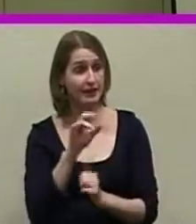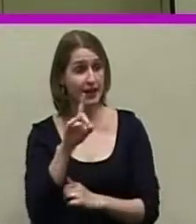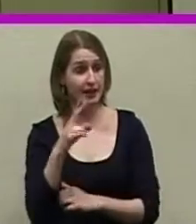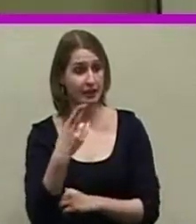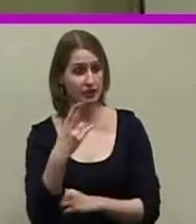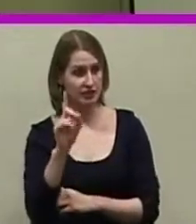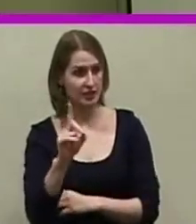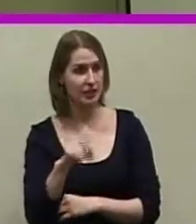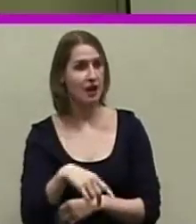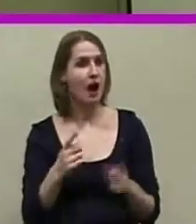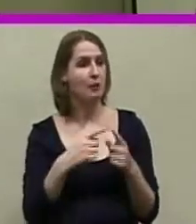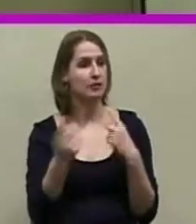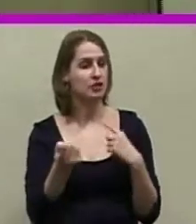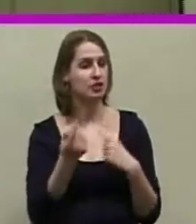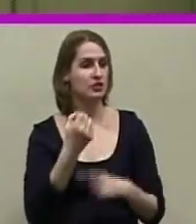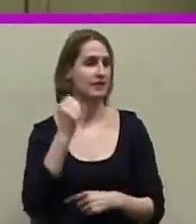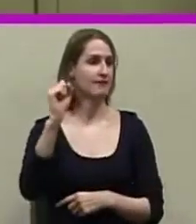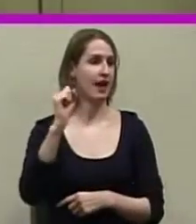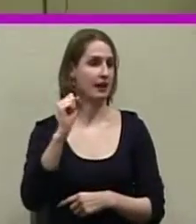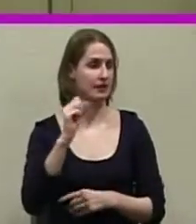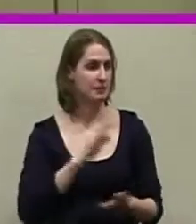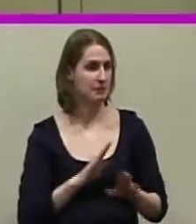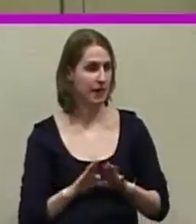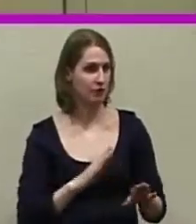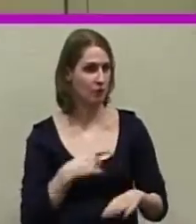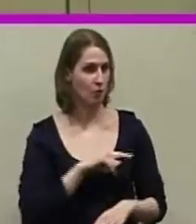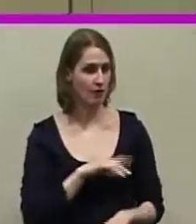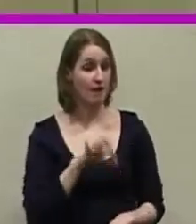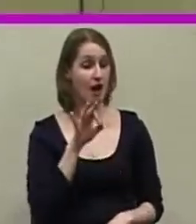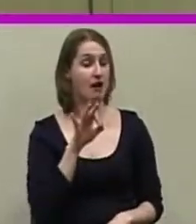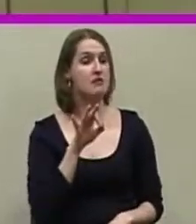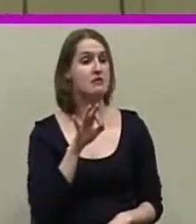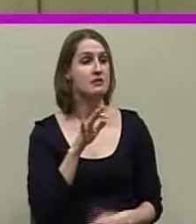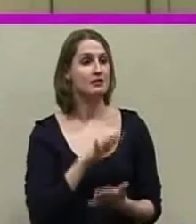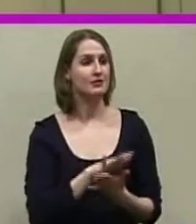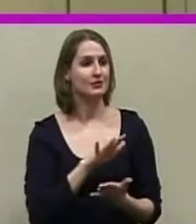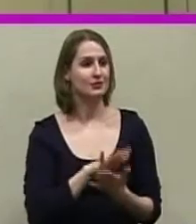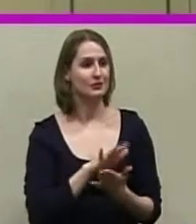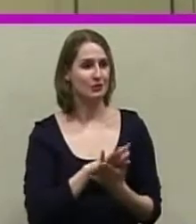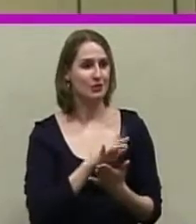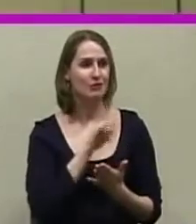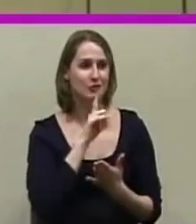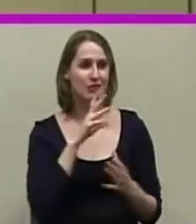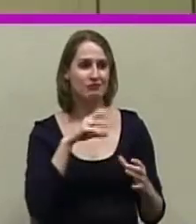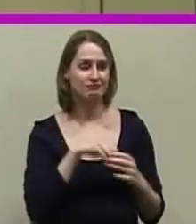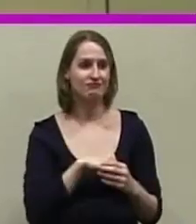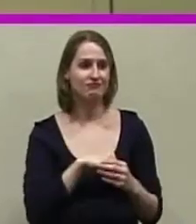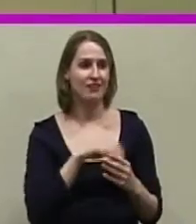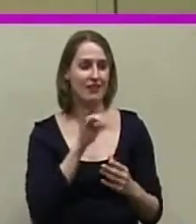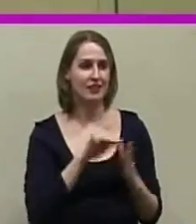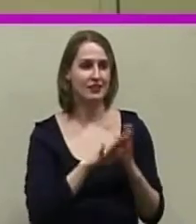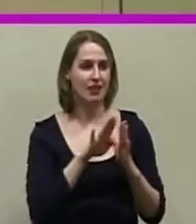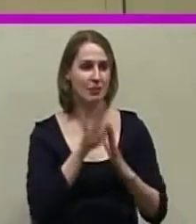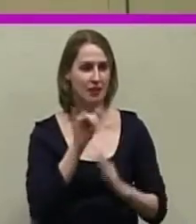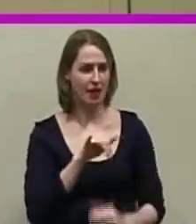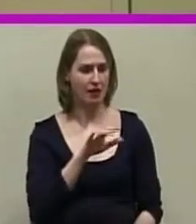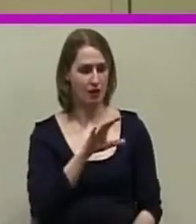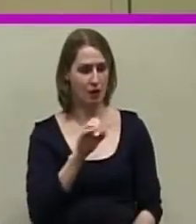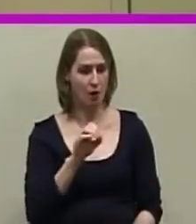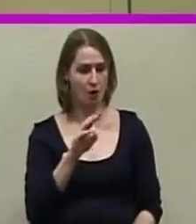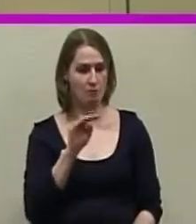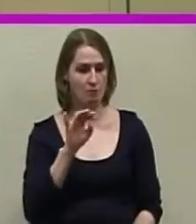Oppositional defiant behavior. We are now finding that we play probably a major role in the development of that comorbid disorder because